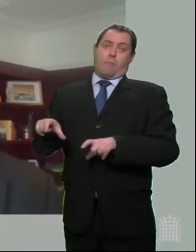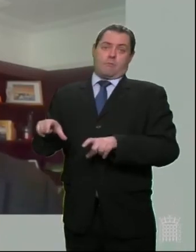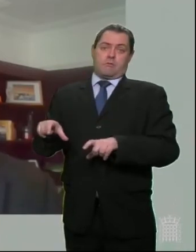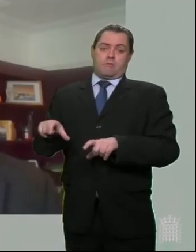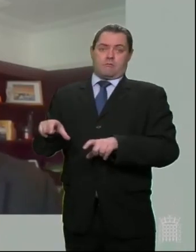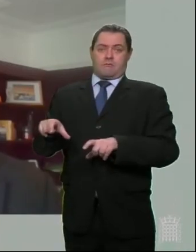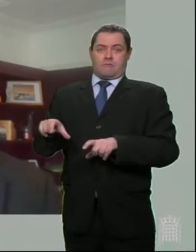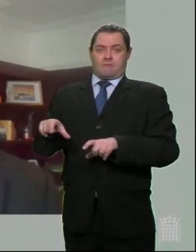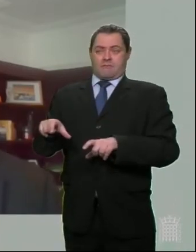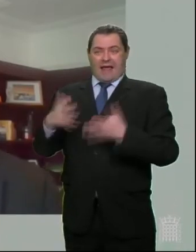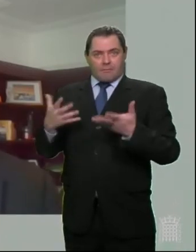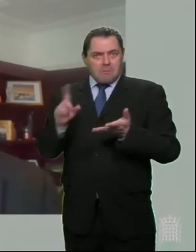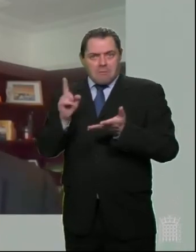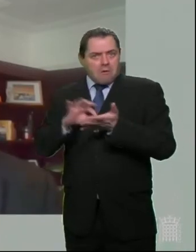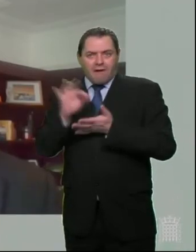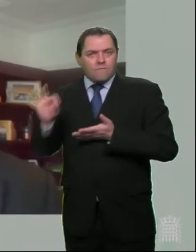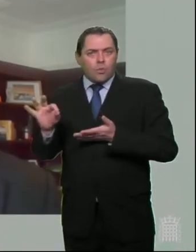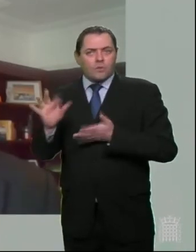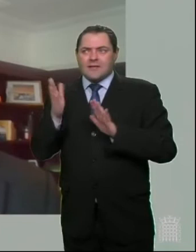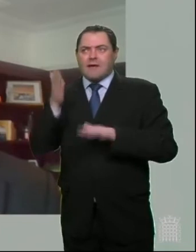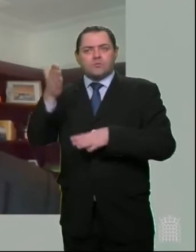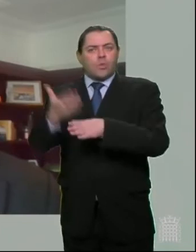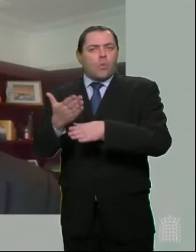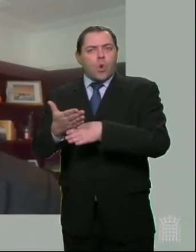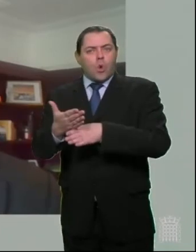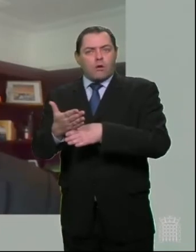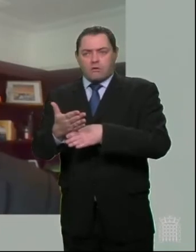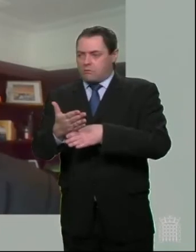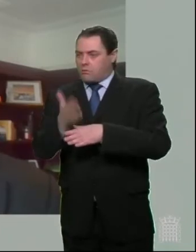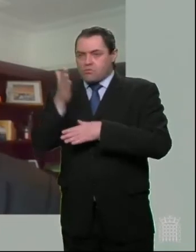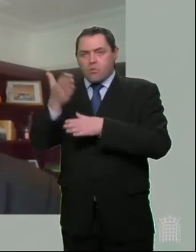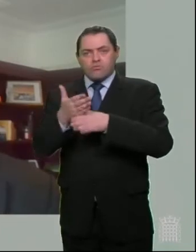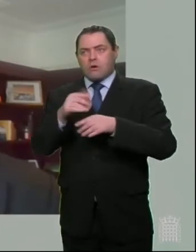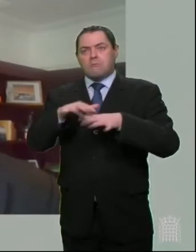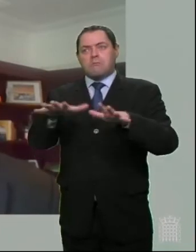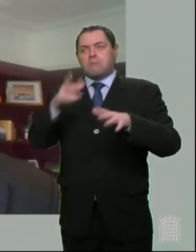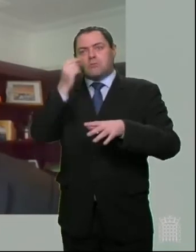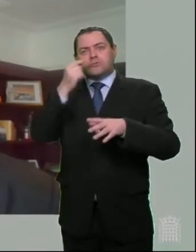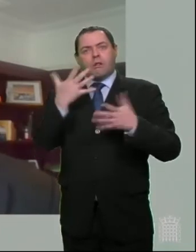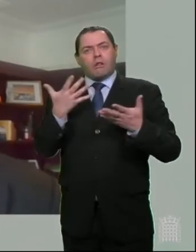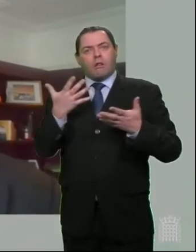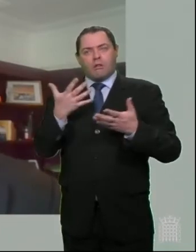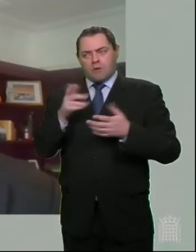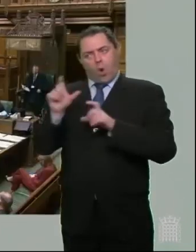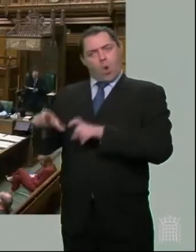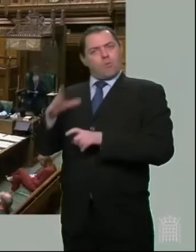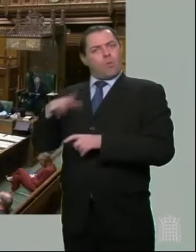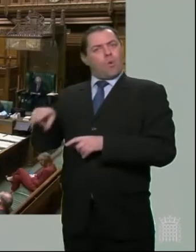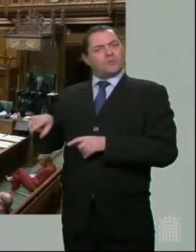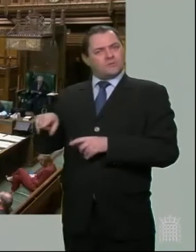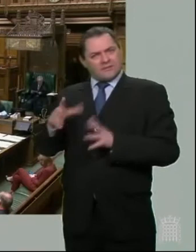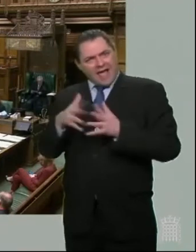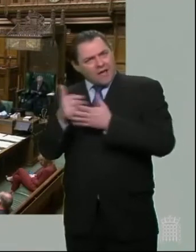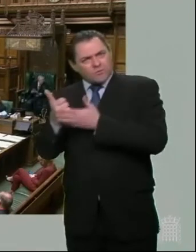play their part in restricting this virus while the vaccine is rolled out? Well, Mr.